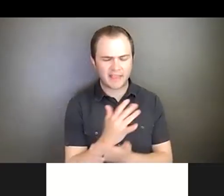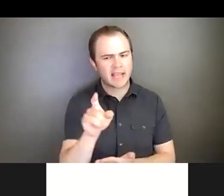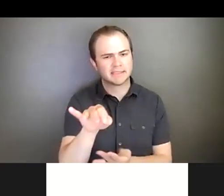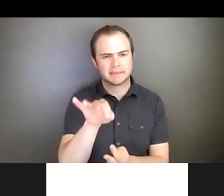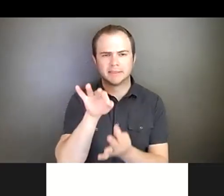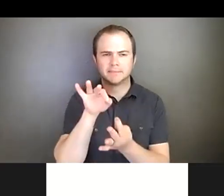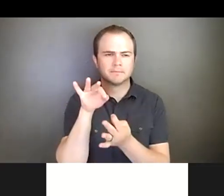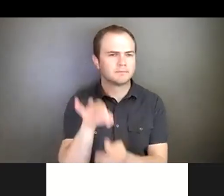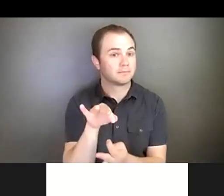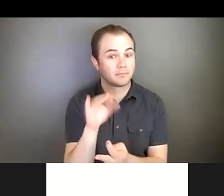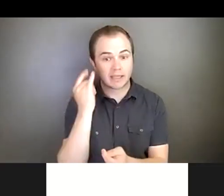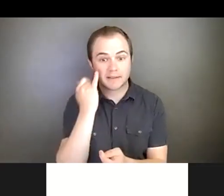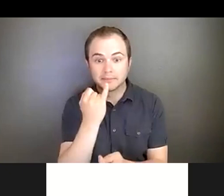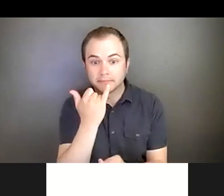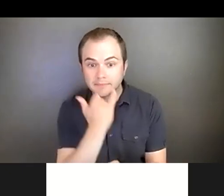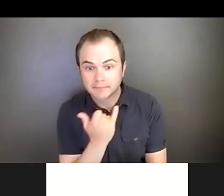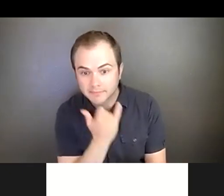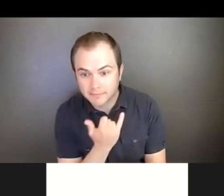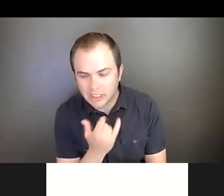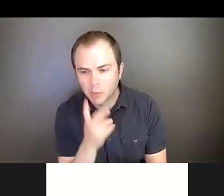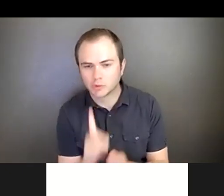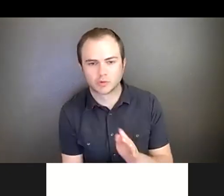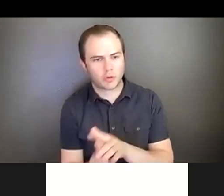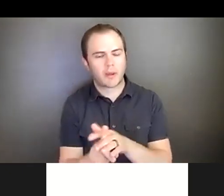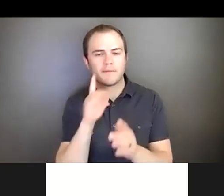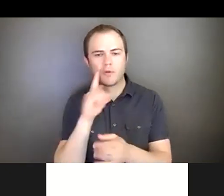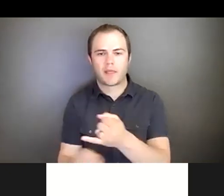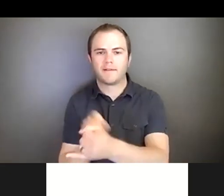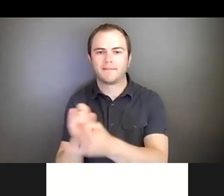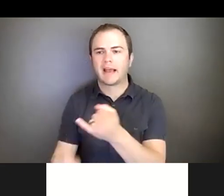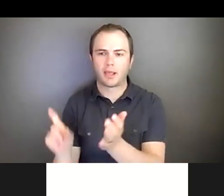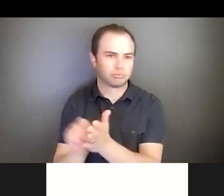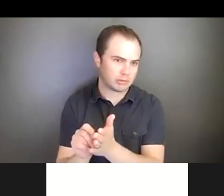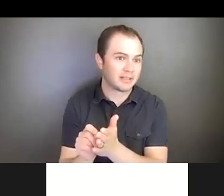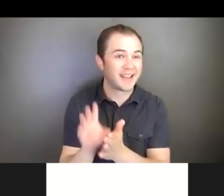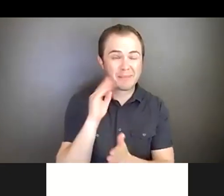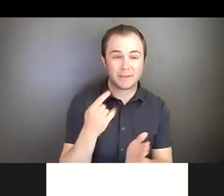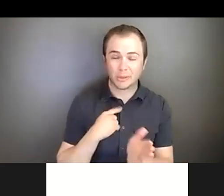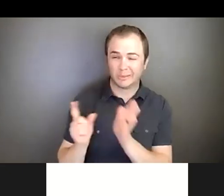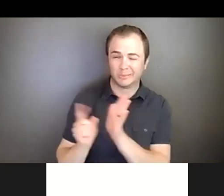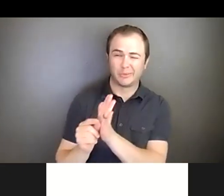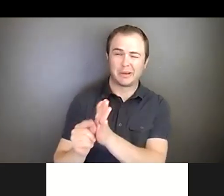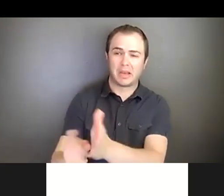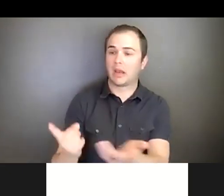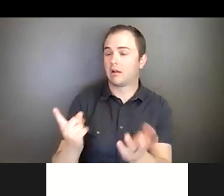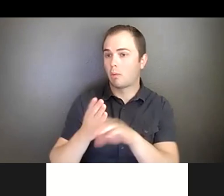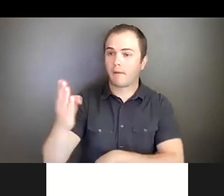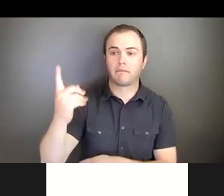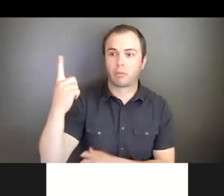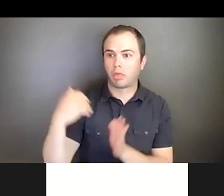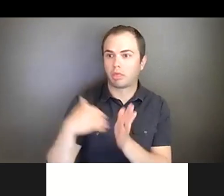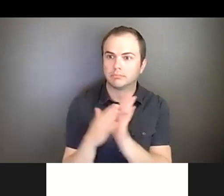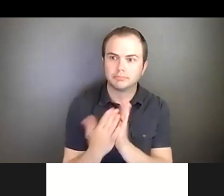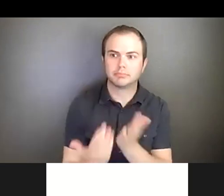a mistake, it showed up in the final print. And maybe you're printing thousands of books or newsletters